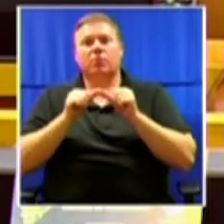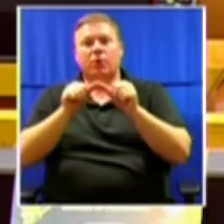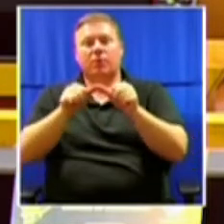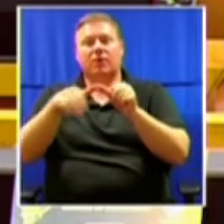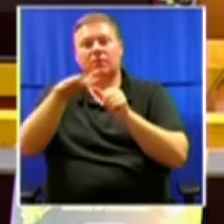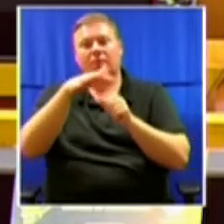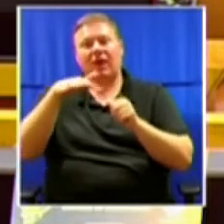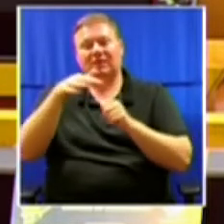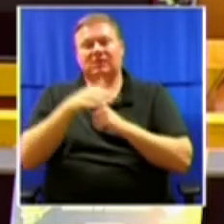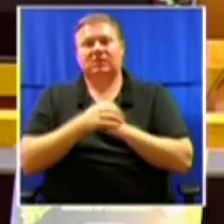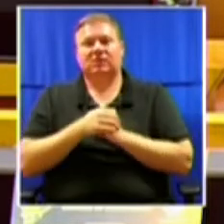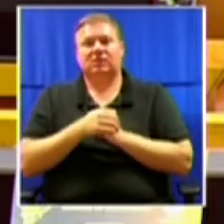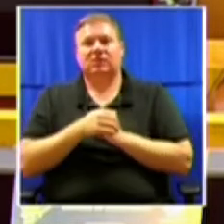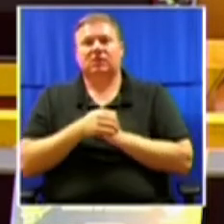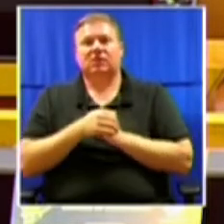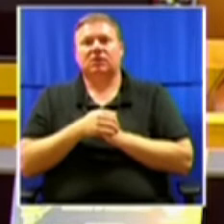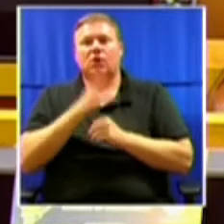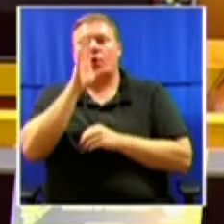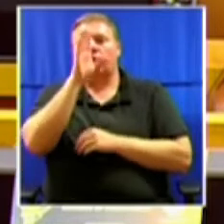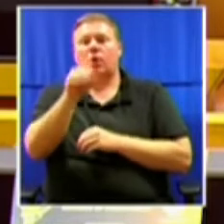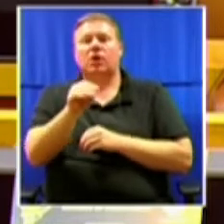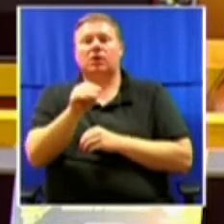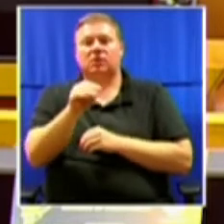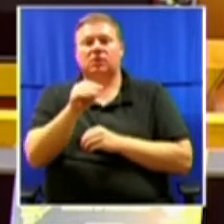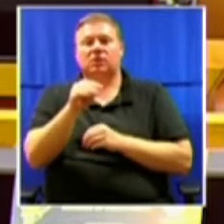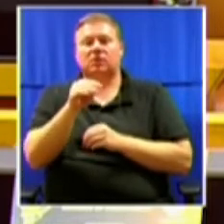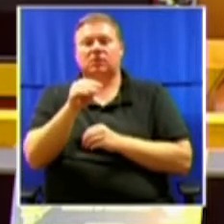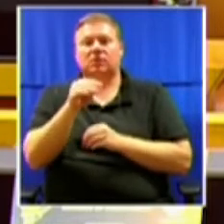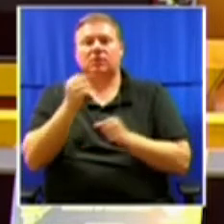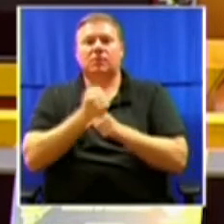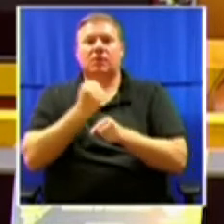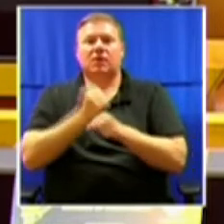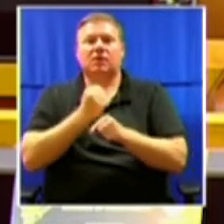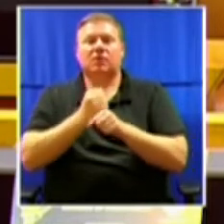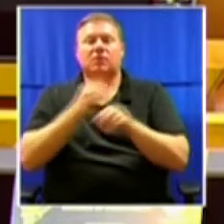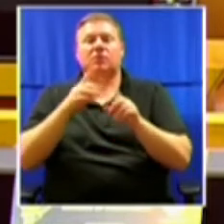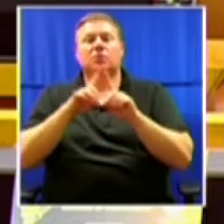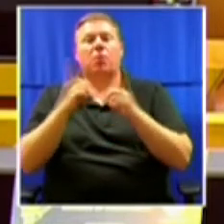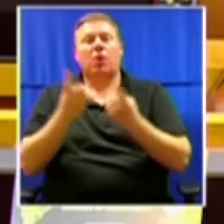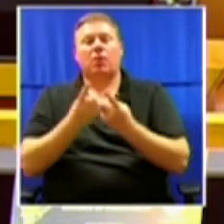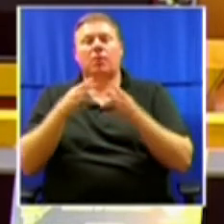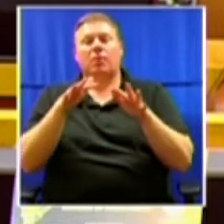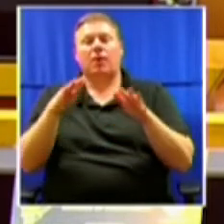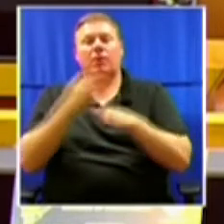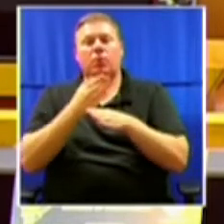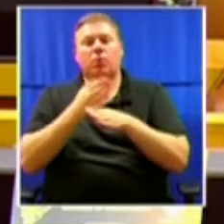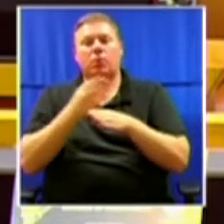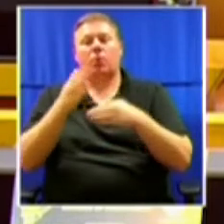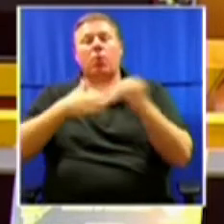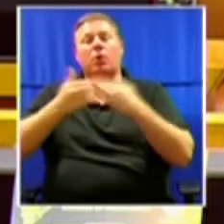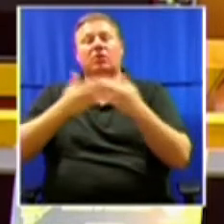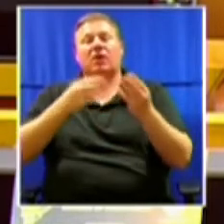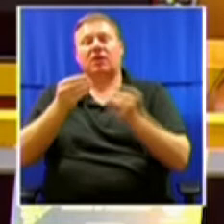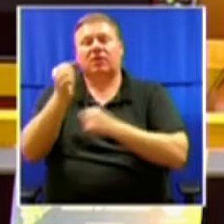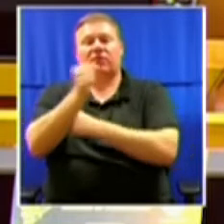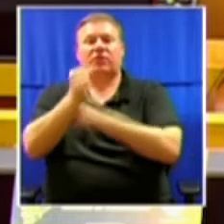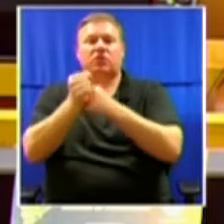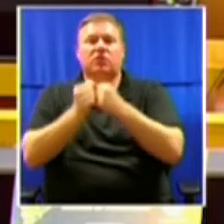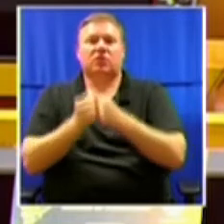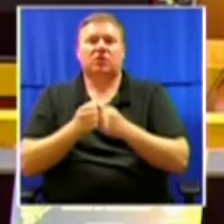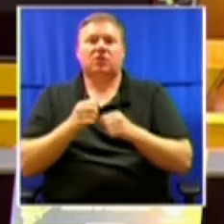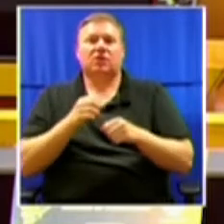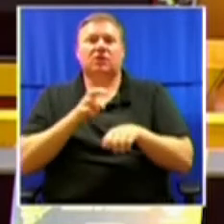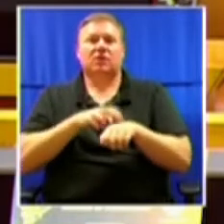a request has been made to the Department of Public Works and Infrastructure for the speedy identification and procurement of